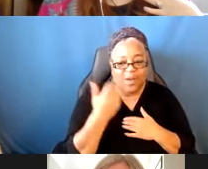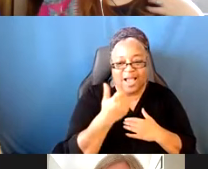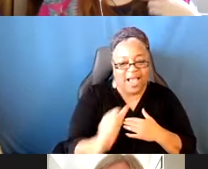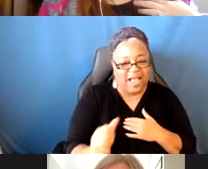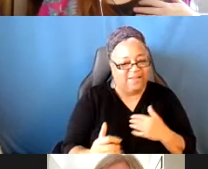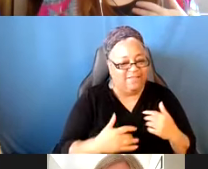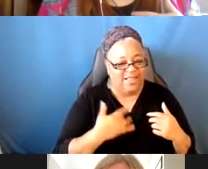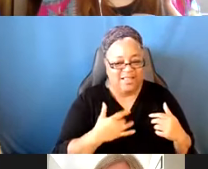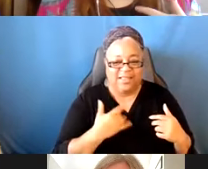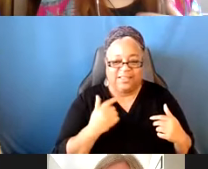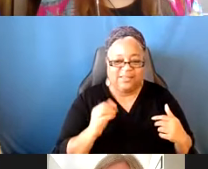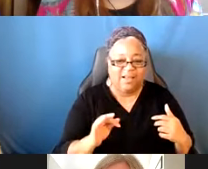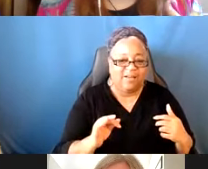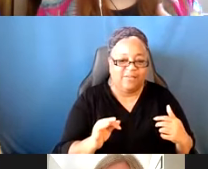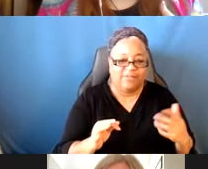of